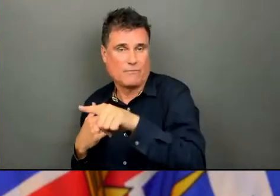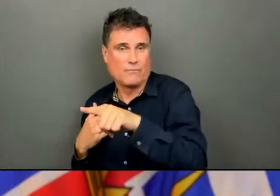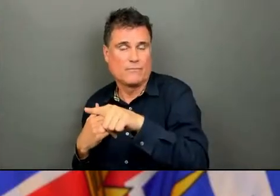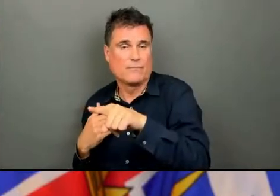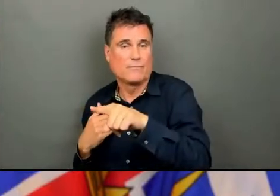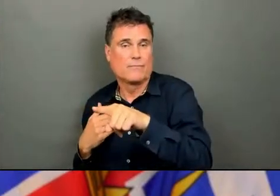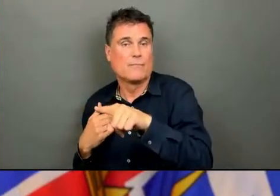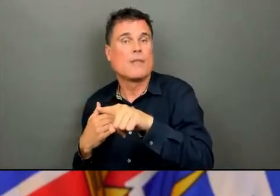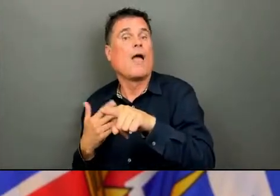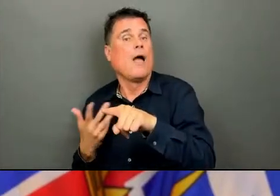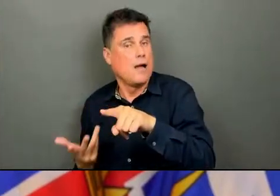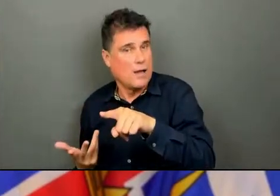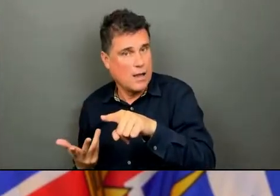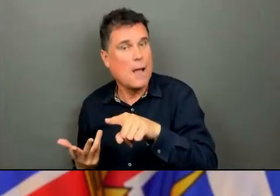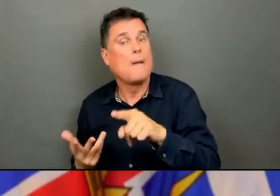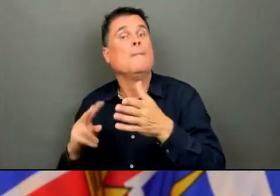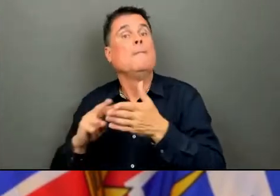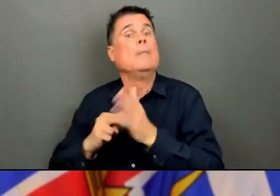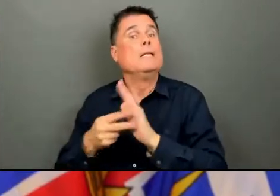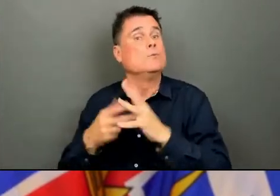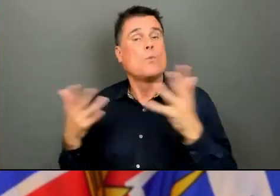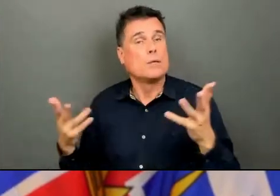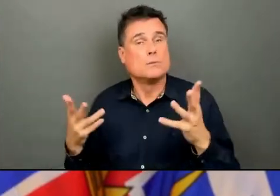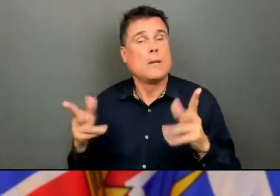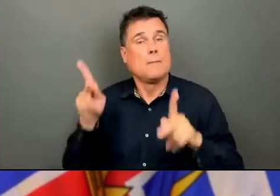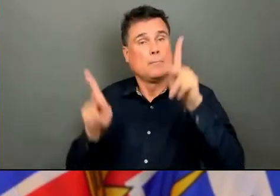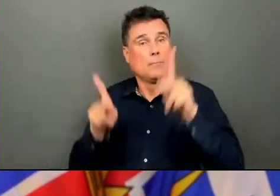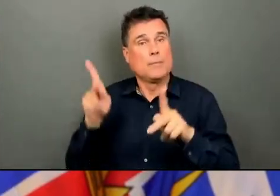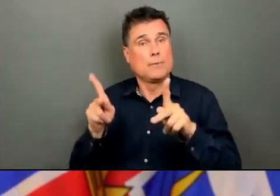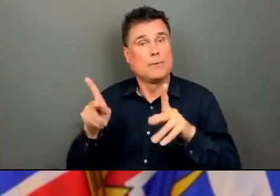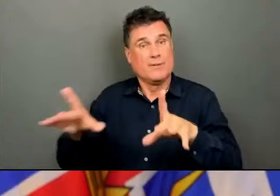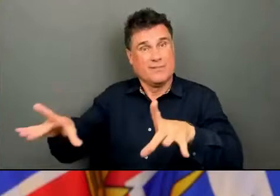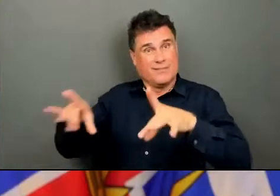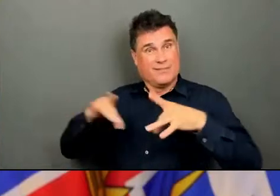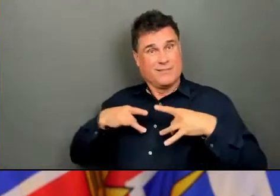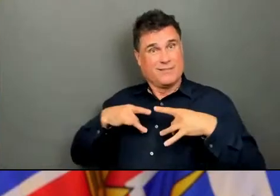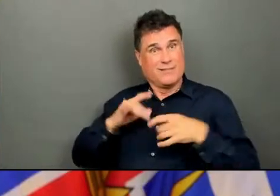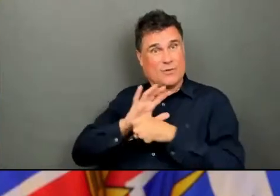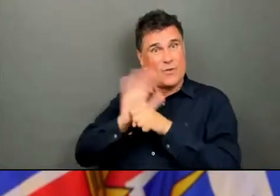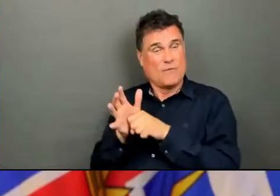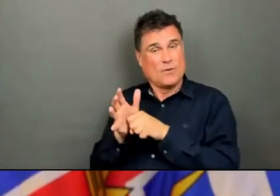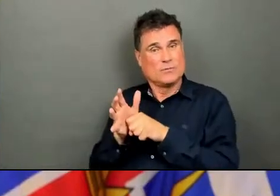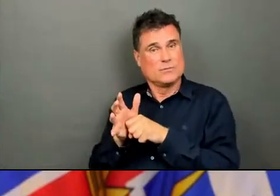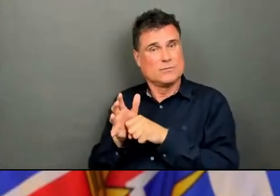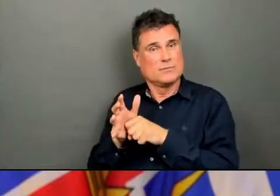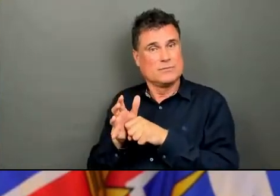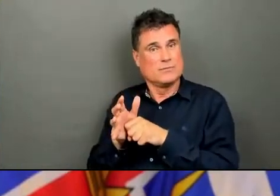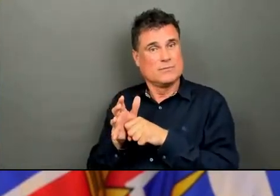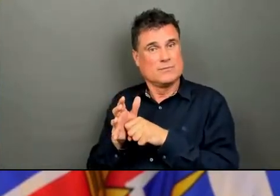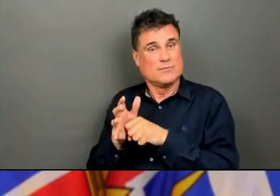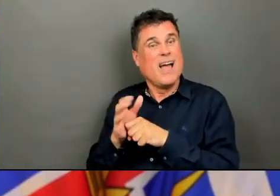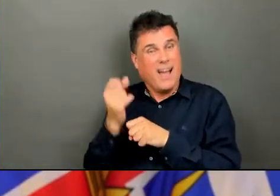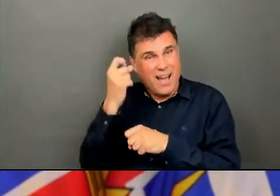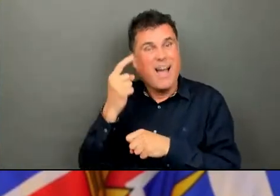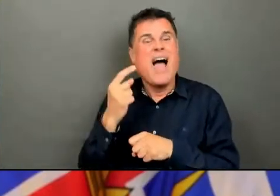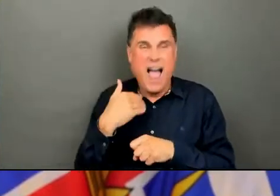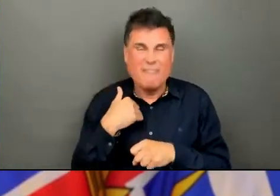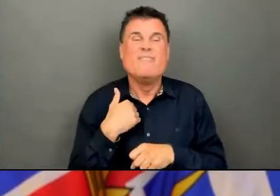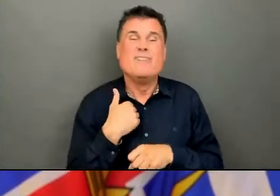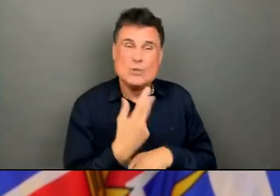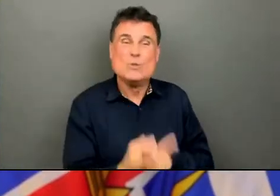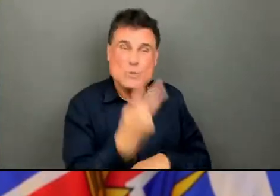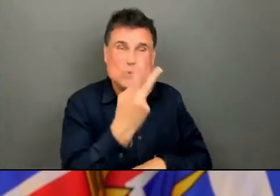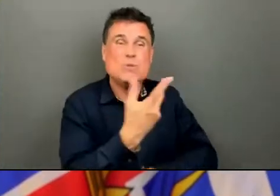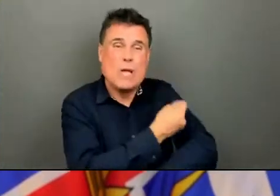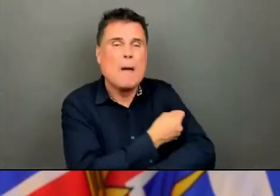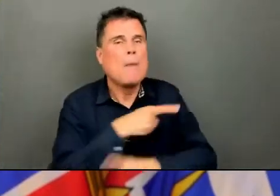immunized will go up as well. But thankfully, as our numbers come down, that still is a very small number of people. But I can